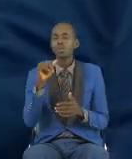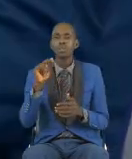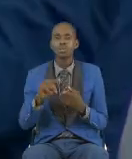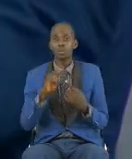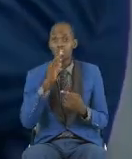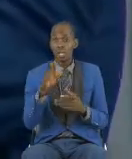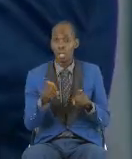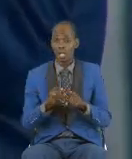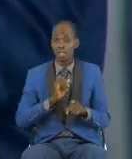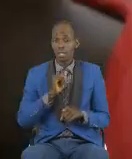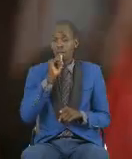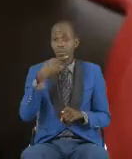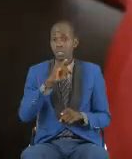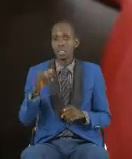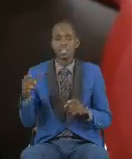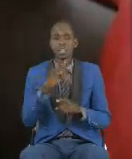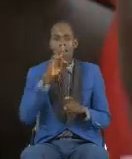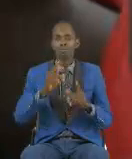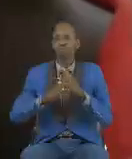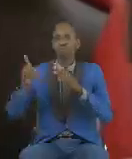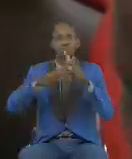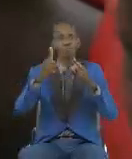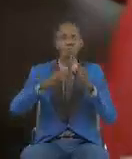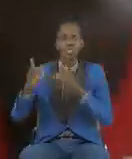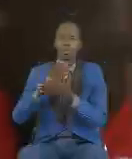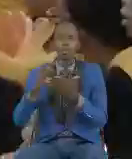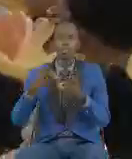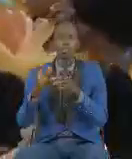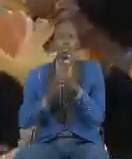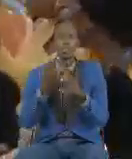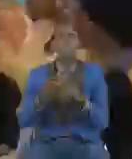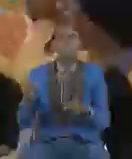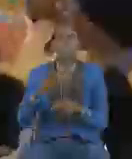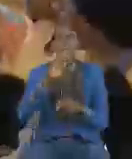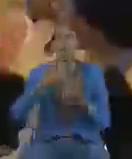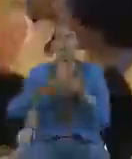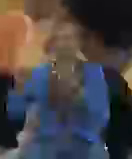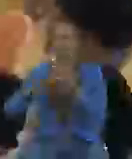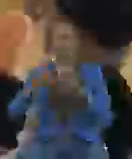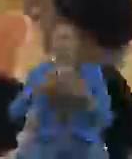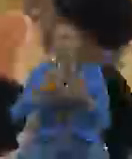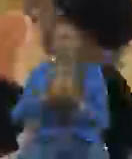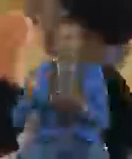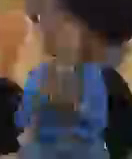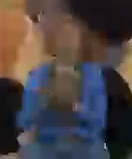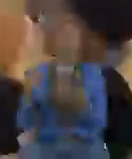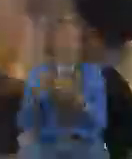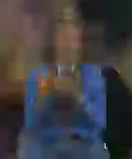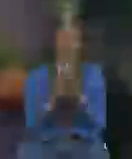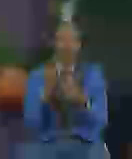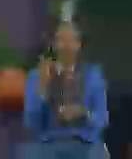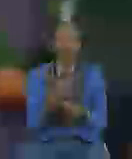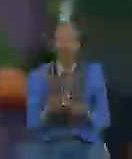now, they're going away. Yeah. I said they're going away. Yeah. It's not my word, like as a